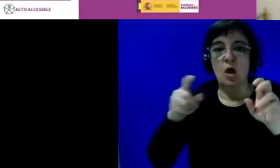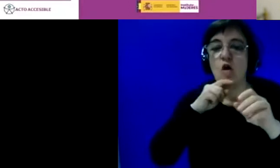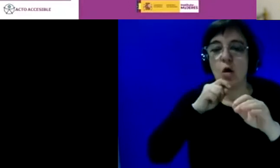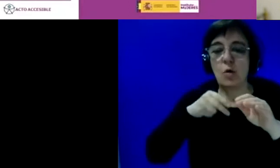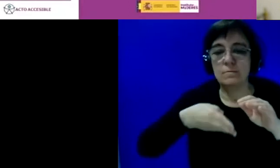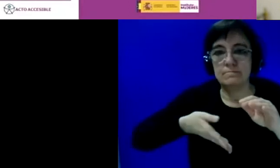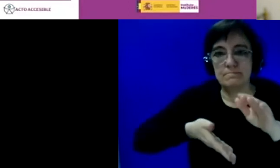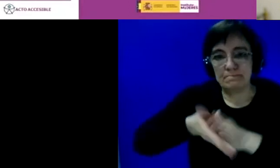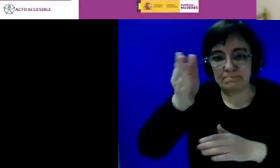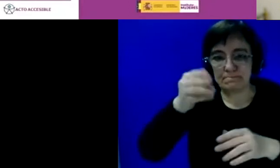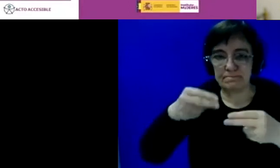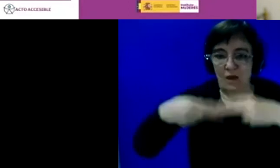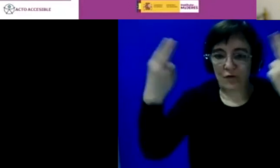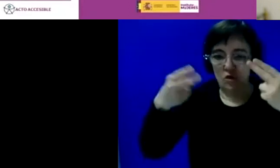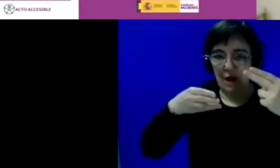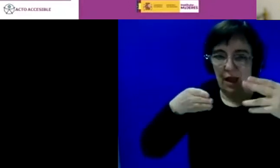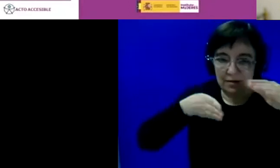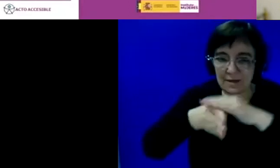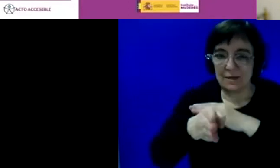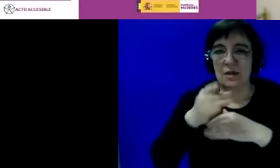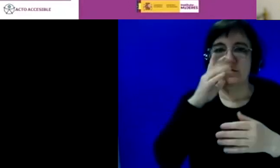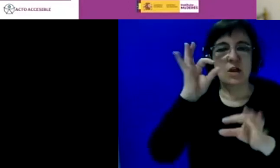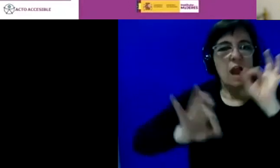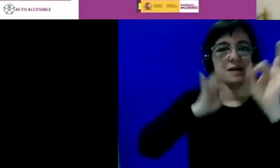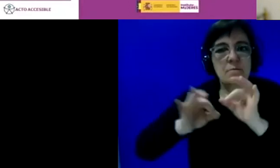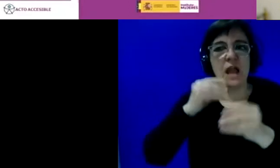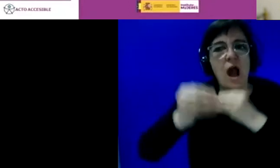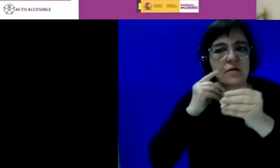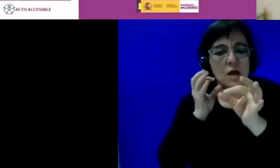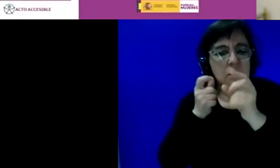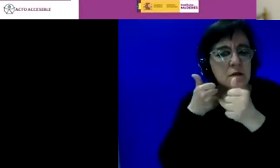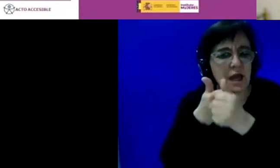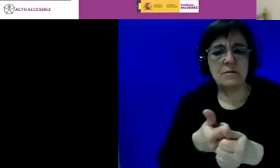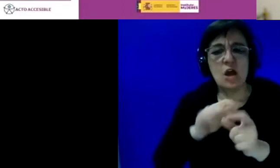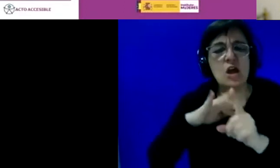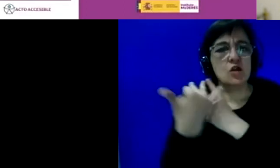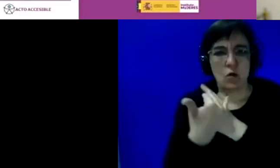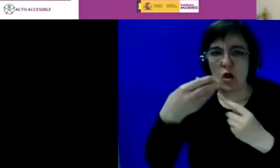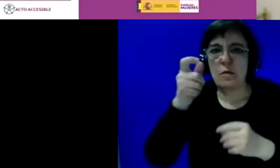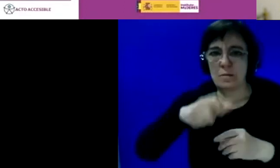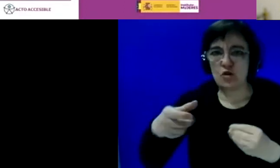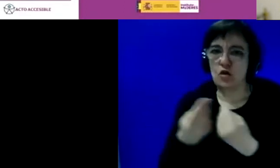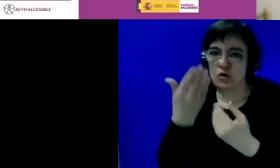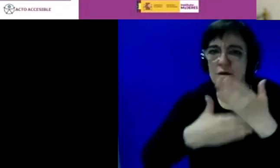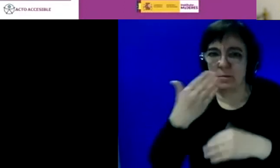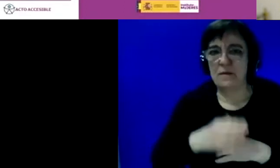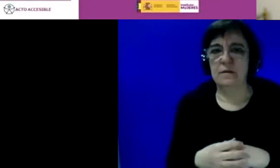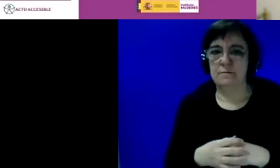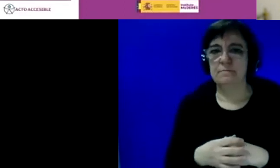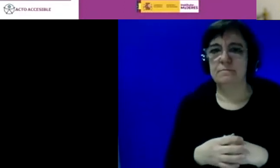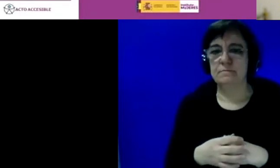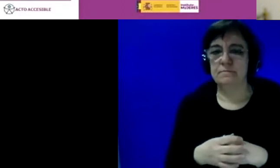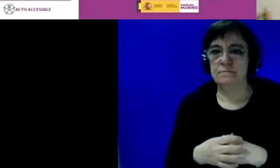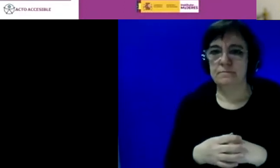monitoring and providing information on the state of people with disabilities under the war to the UN agencies and